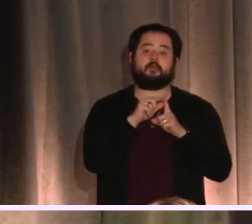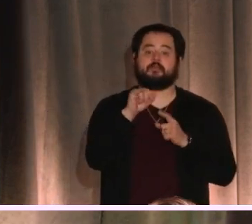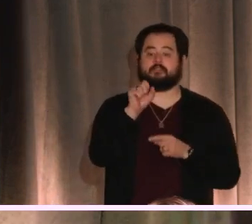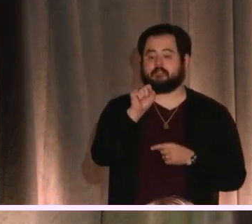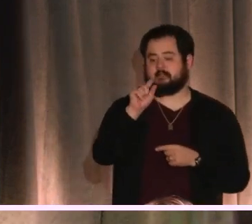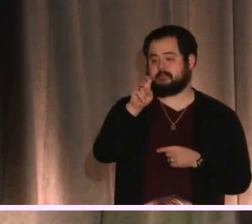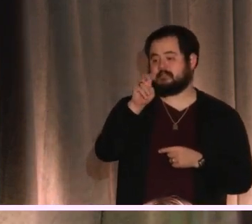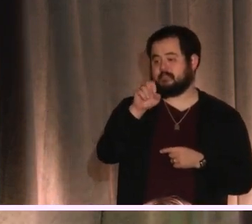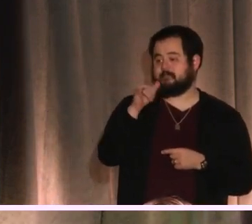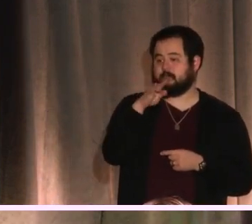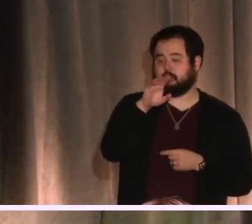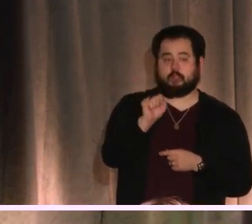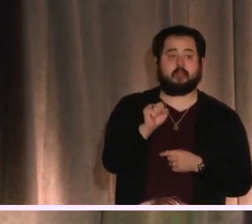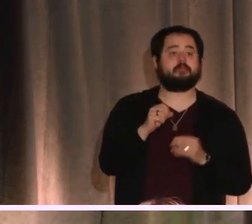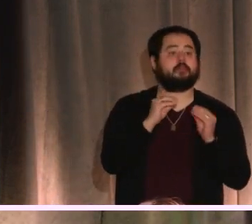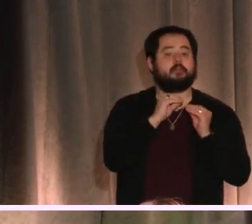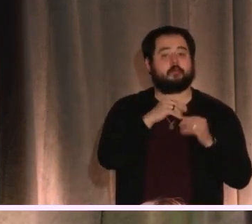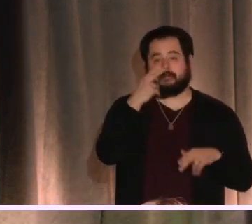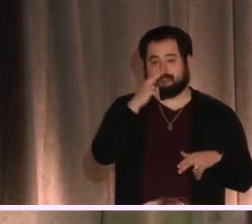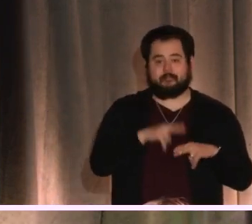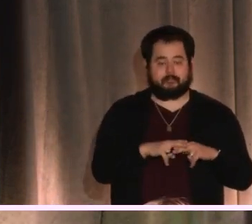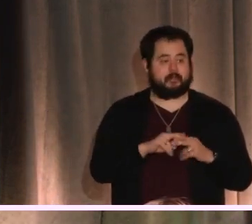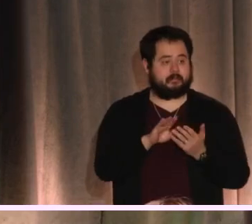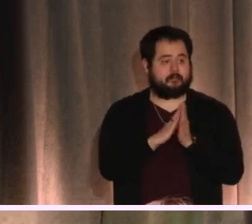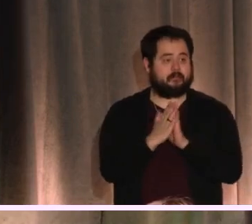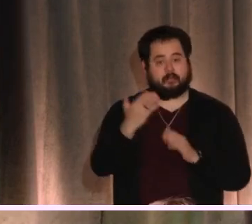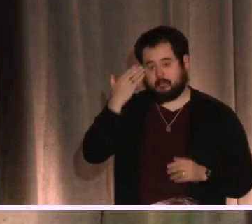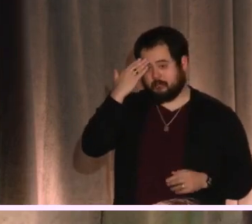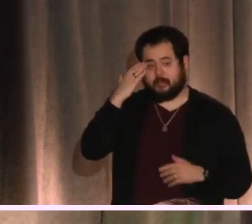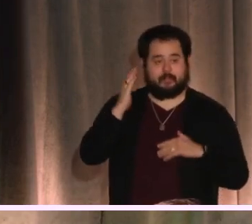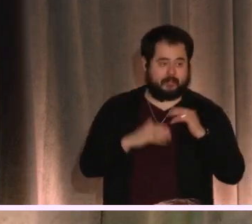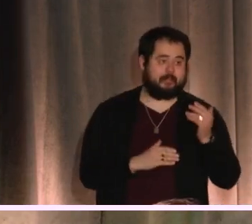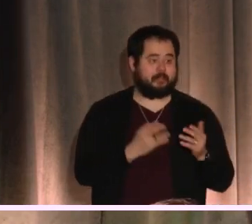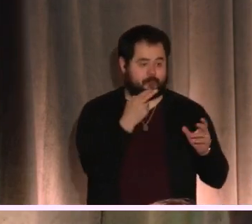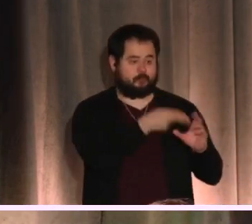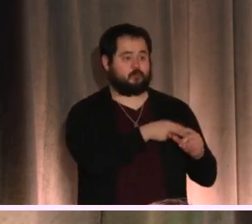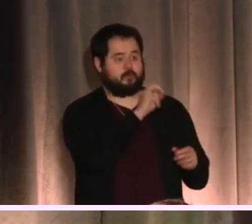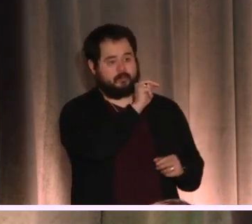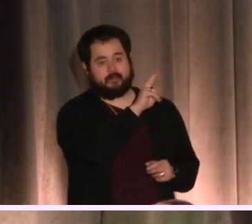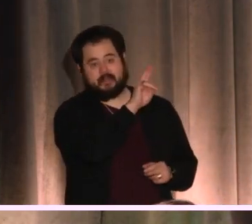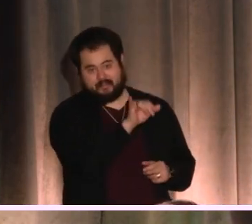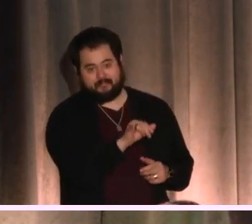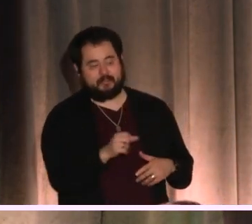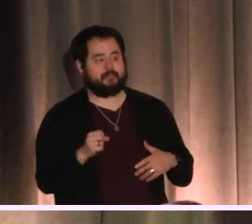know, it's more fun to be a pirate than to join the Navy. And I think that,